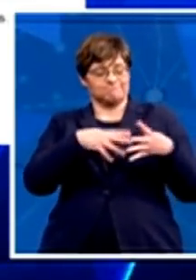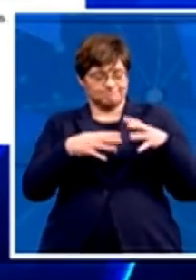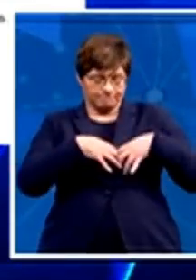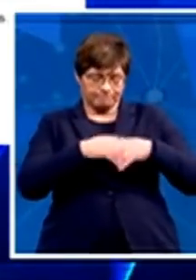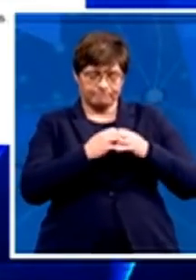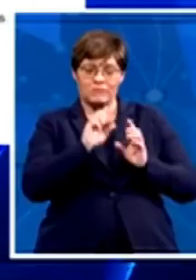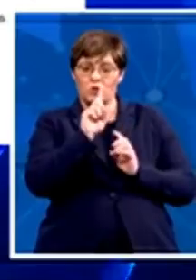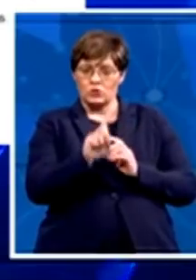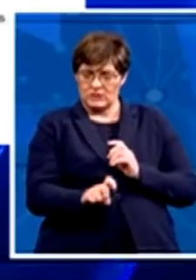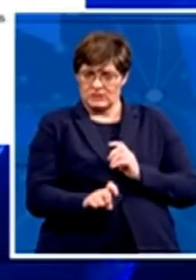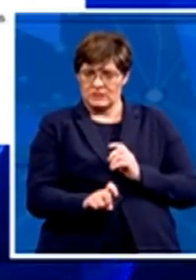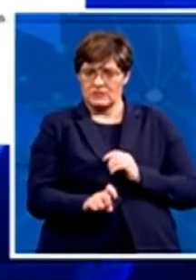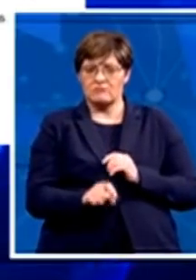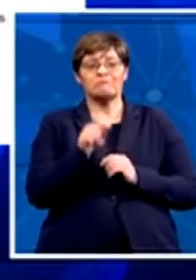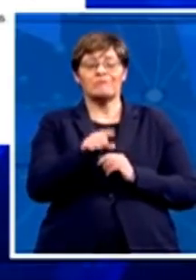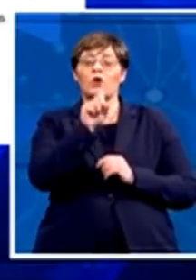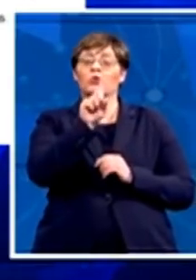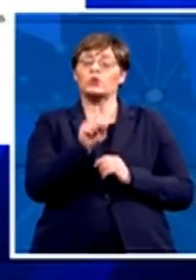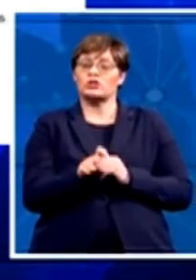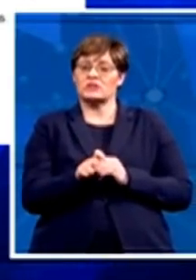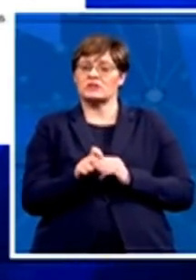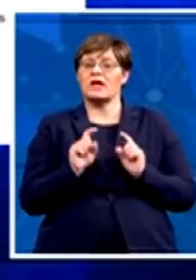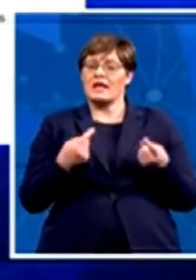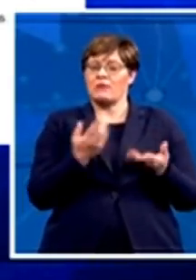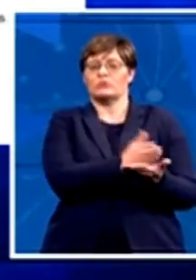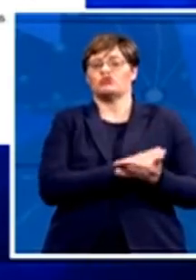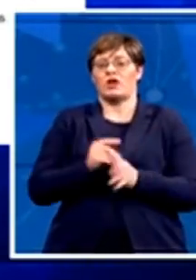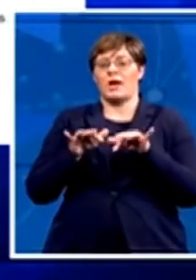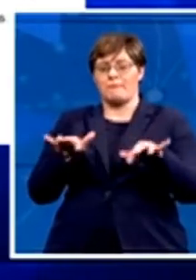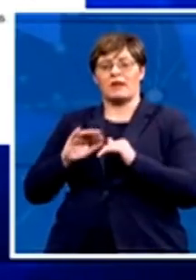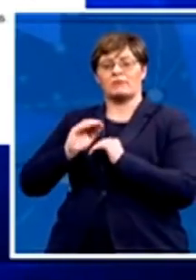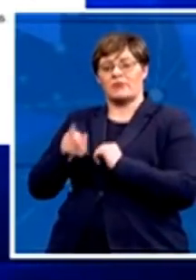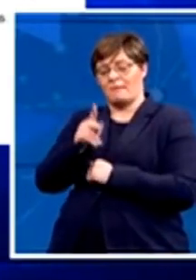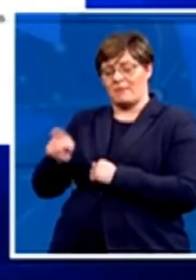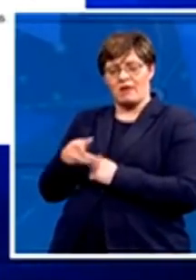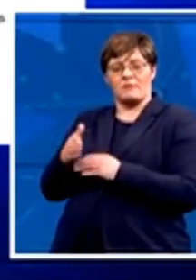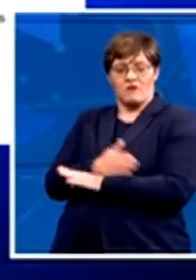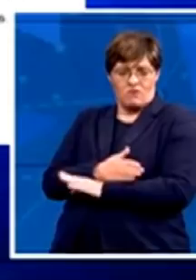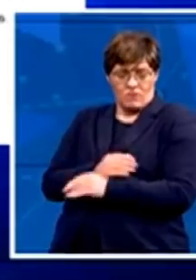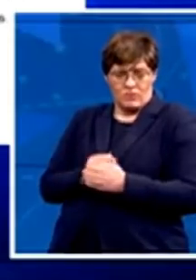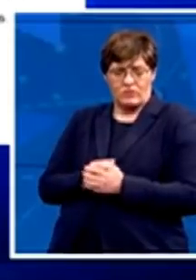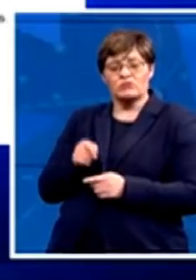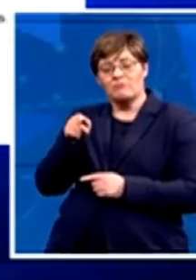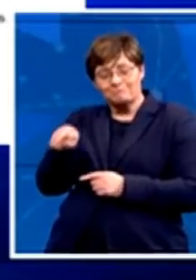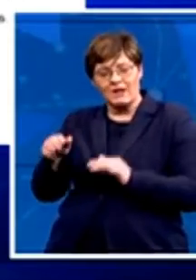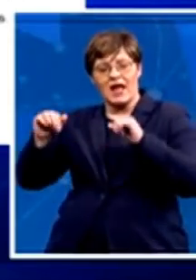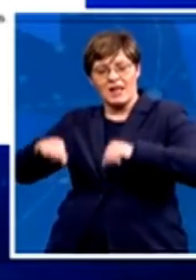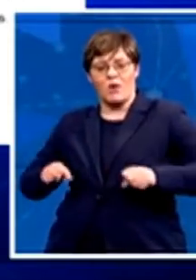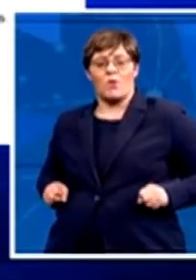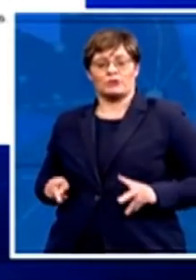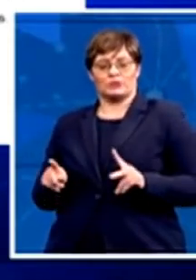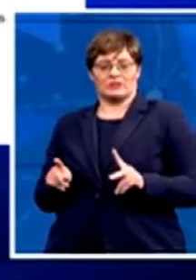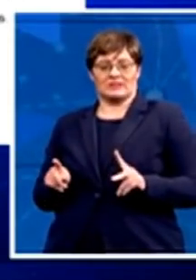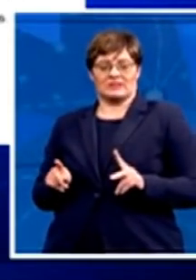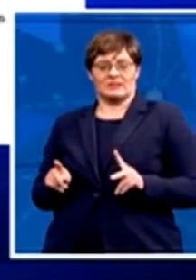questions cannot be shared with the public protector in advance in order to allow her an opportunity to properly prepare.